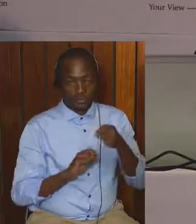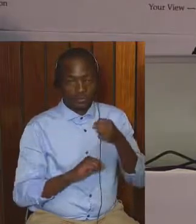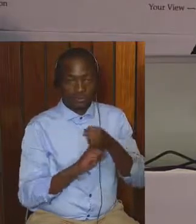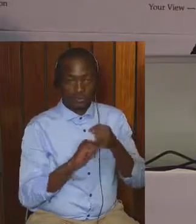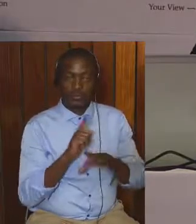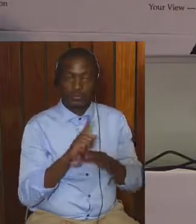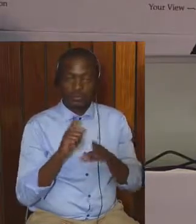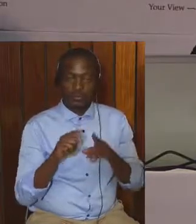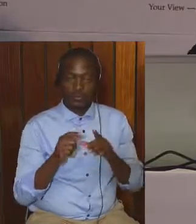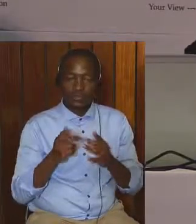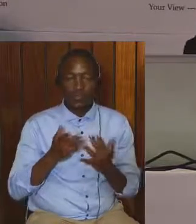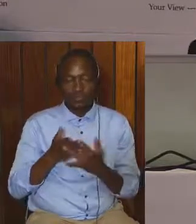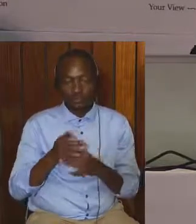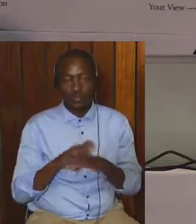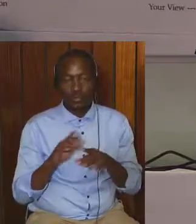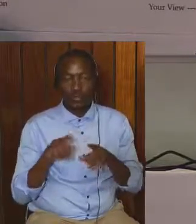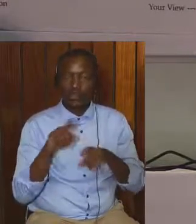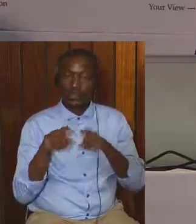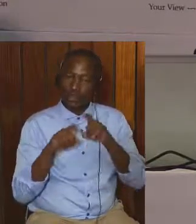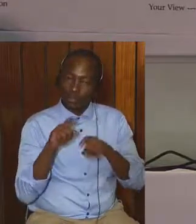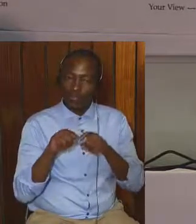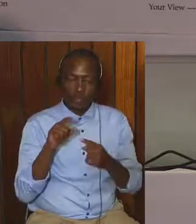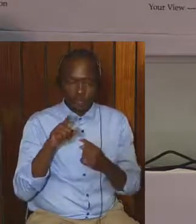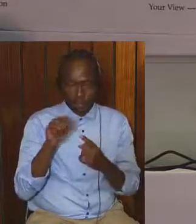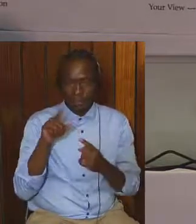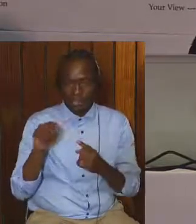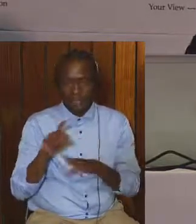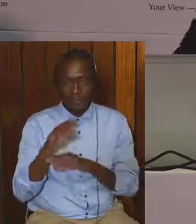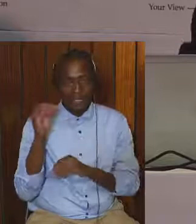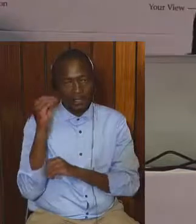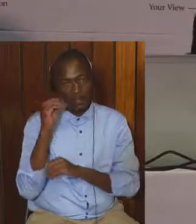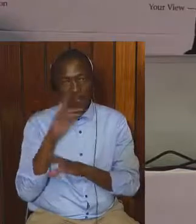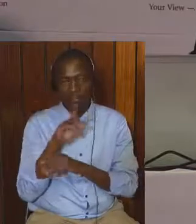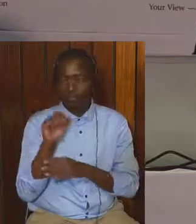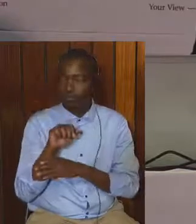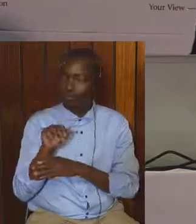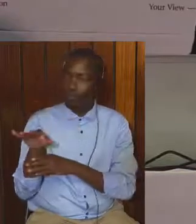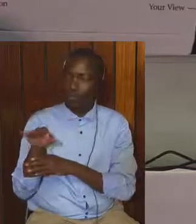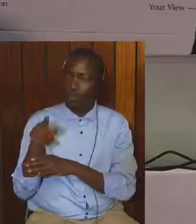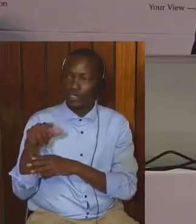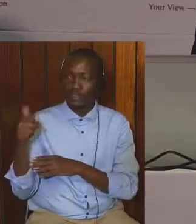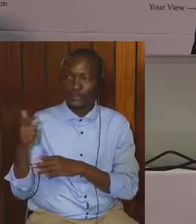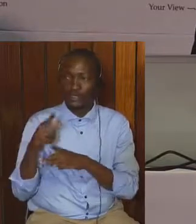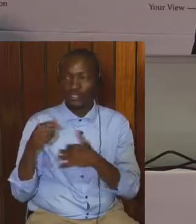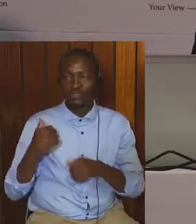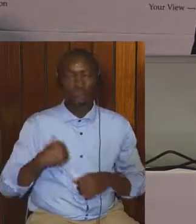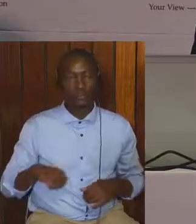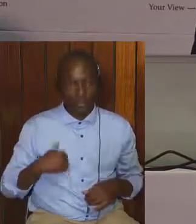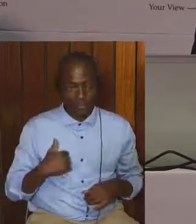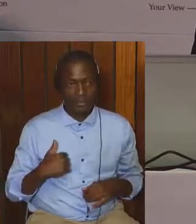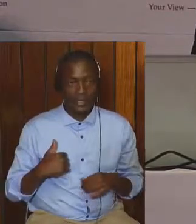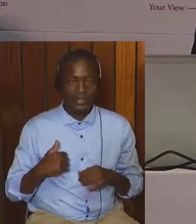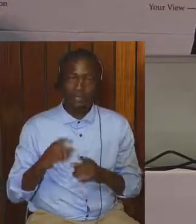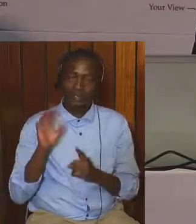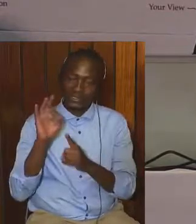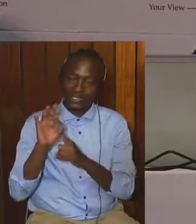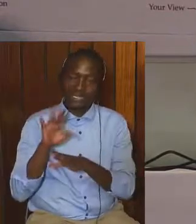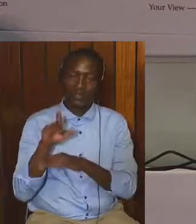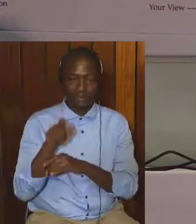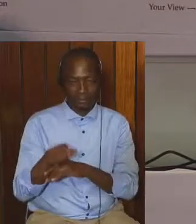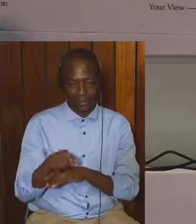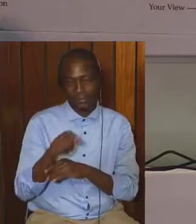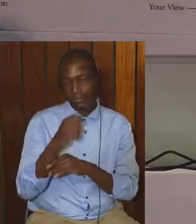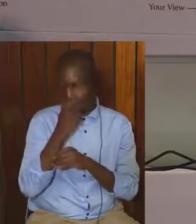all the questions, we'll pick up that information and we'll forward it through to the municipality, all right,